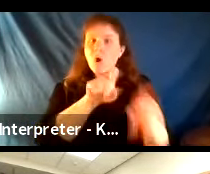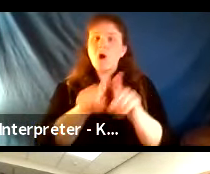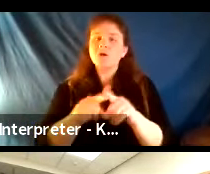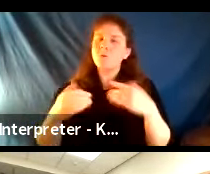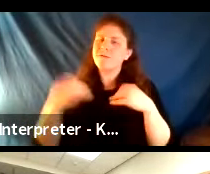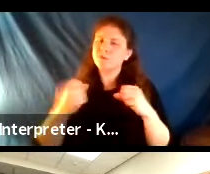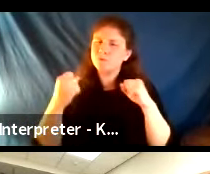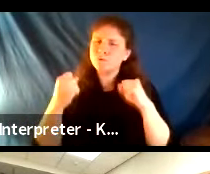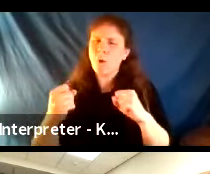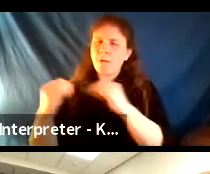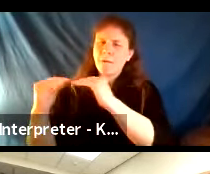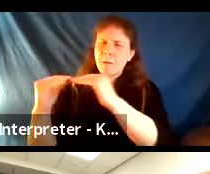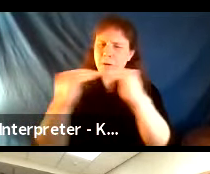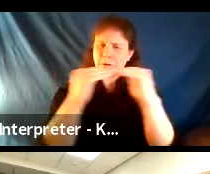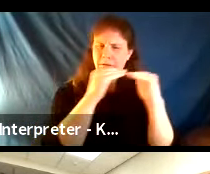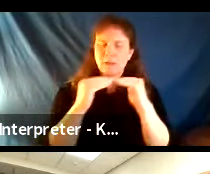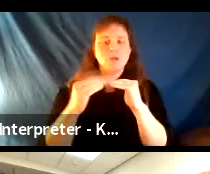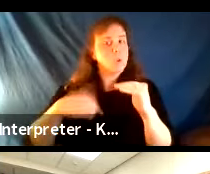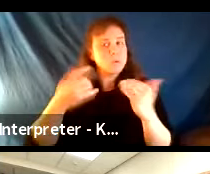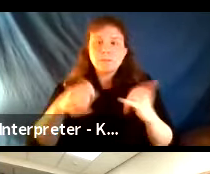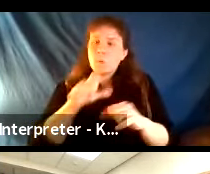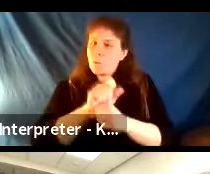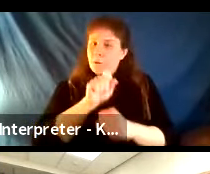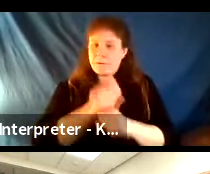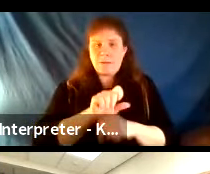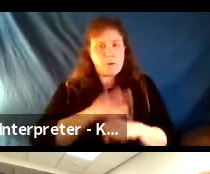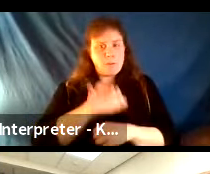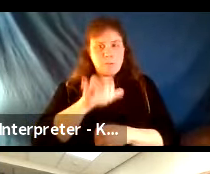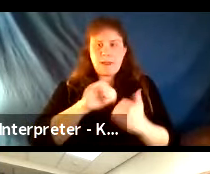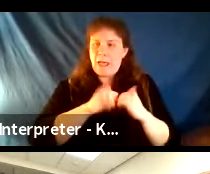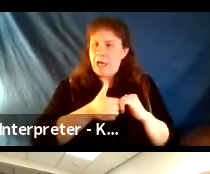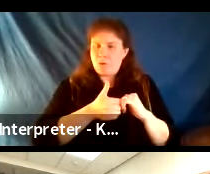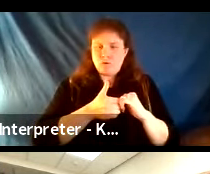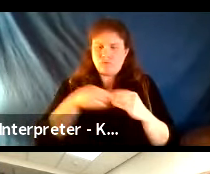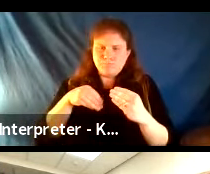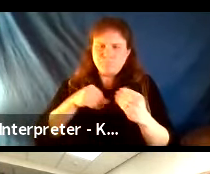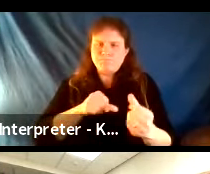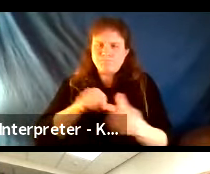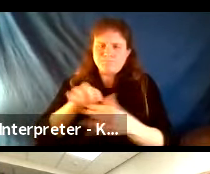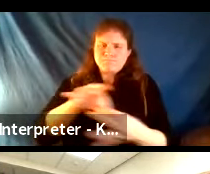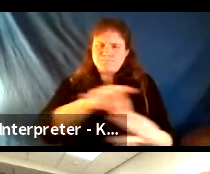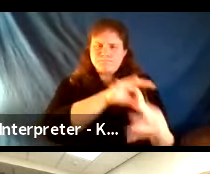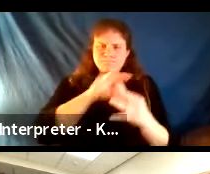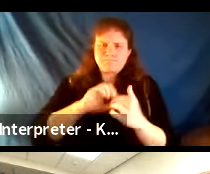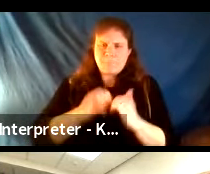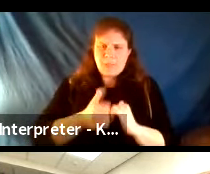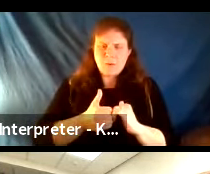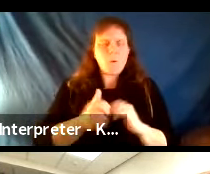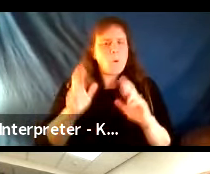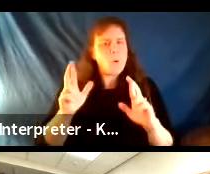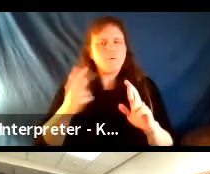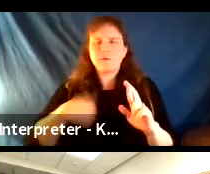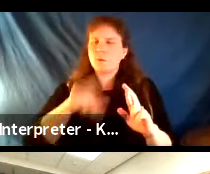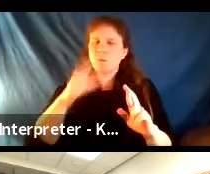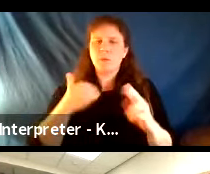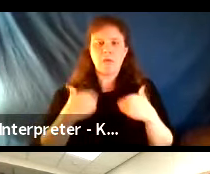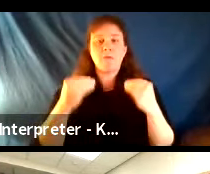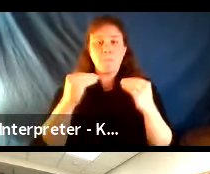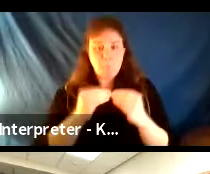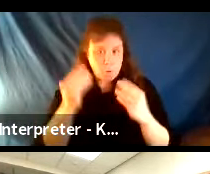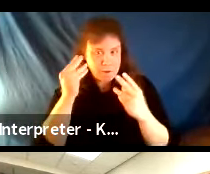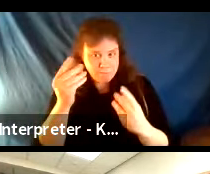so that is something that we are working on. And it's something that I think that hopefully we'll be able to present more information to you